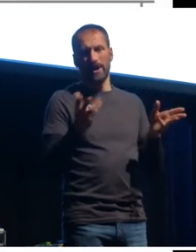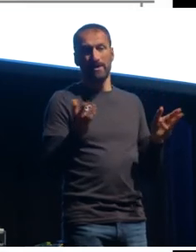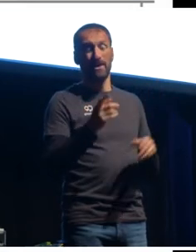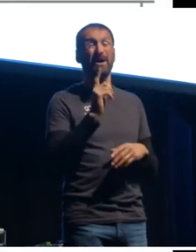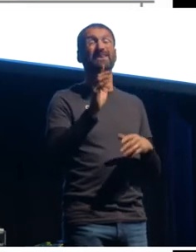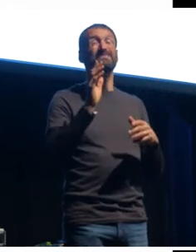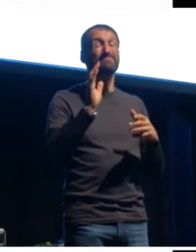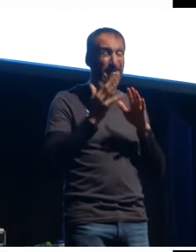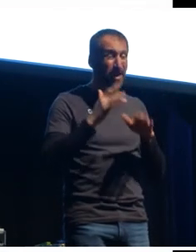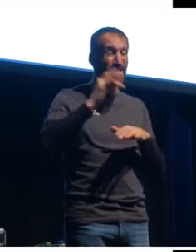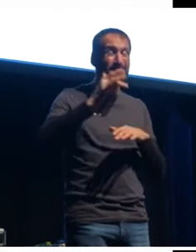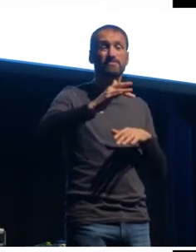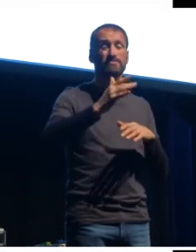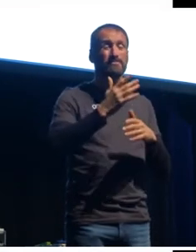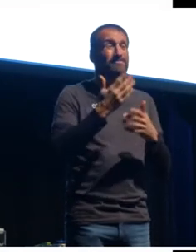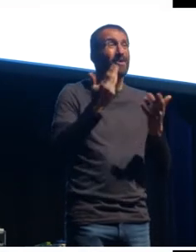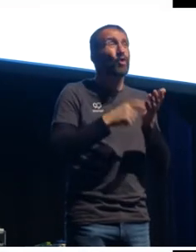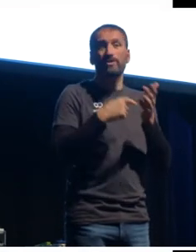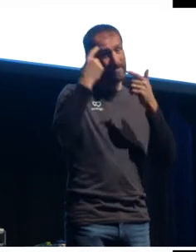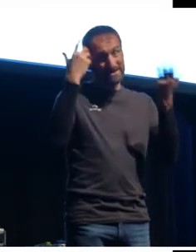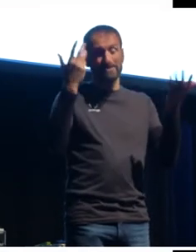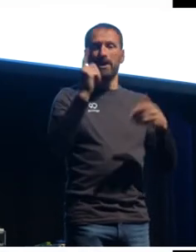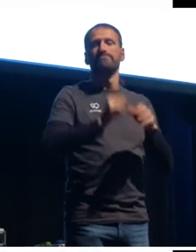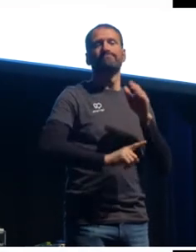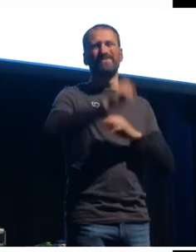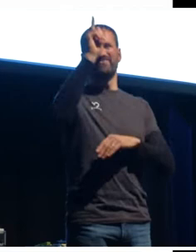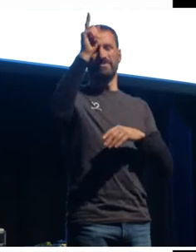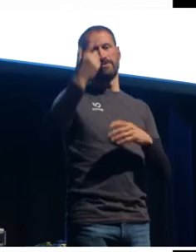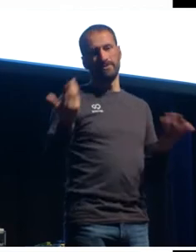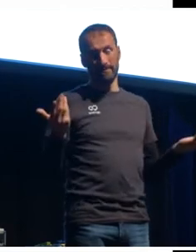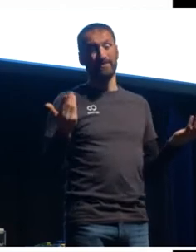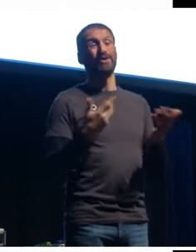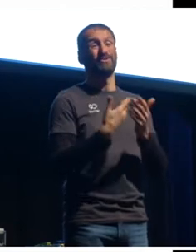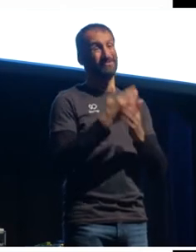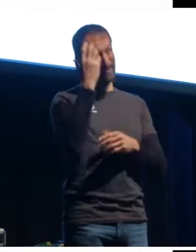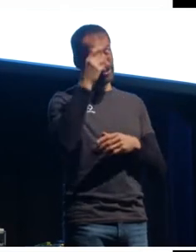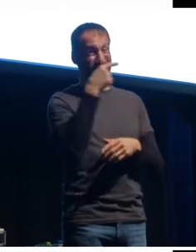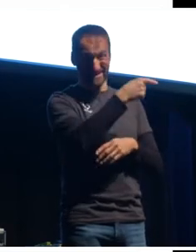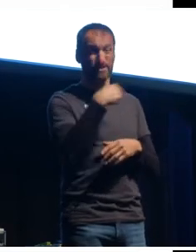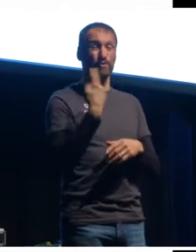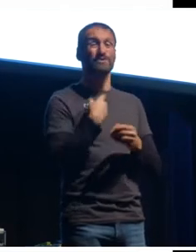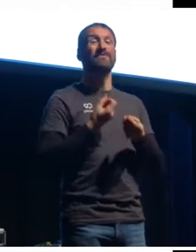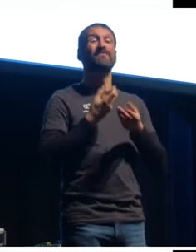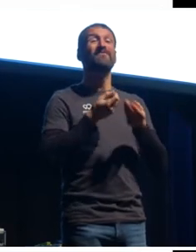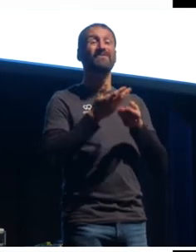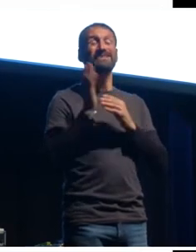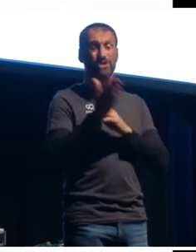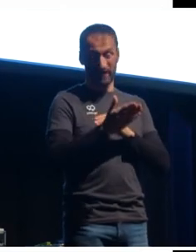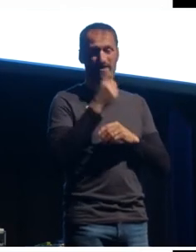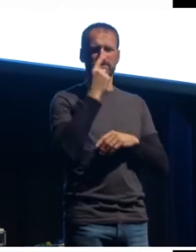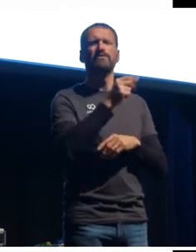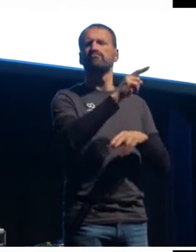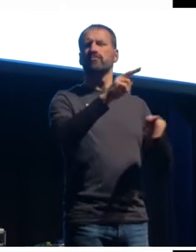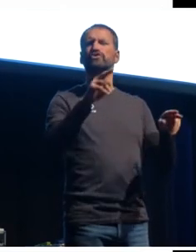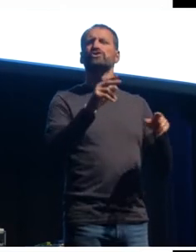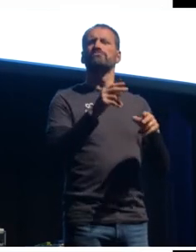spike. So assuming that's our feed service, if you have infinite resources, here's the easiest way that you can